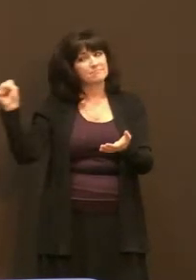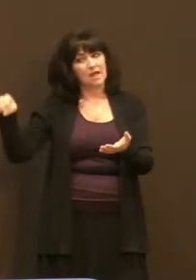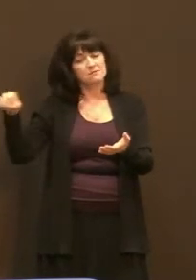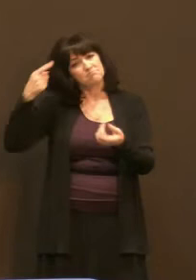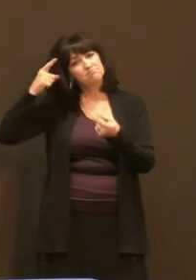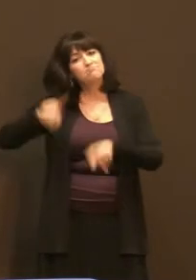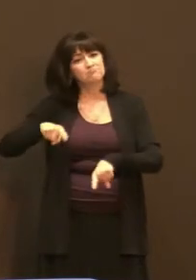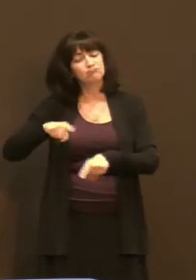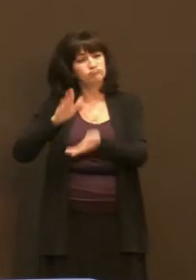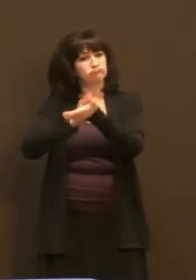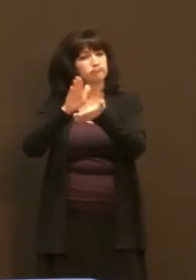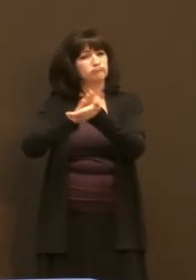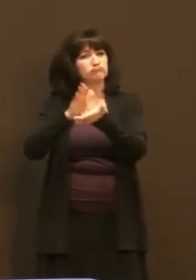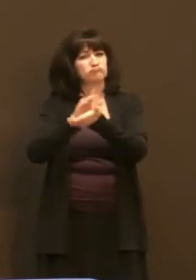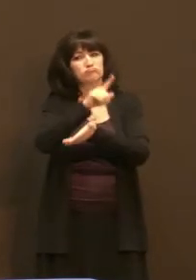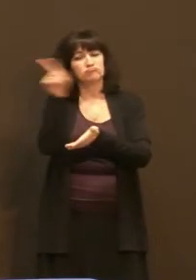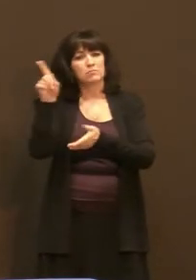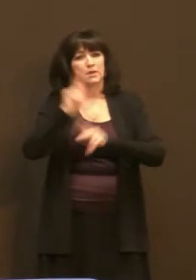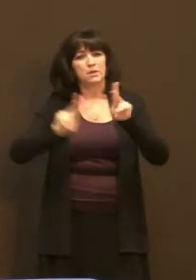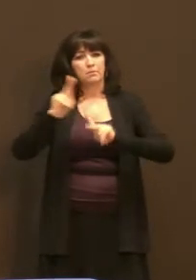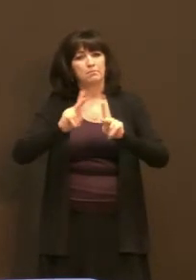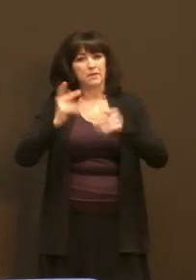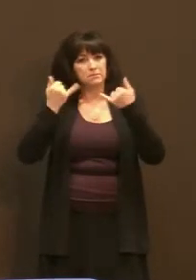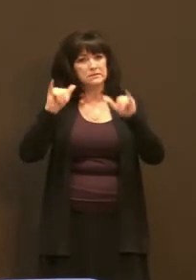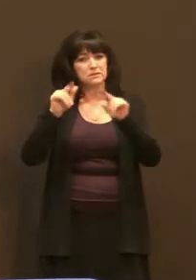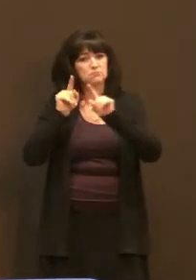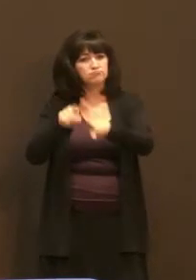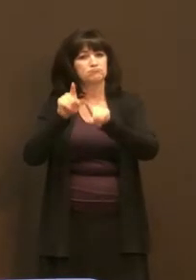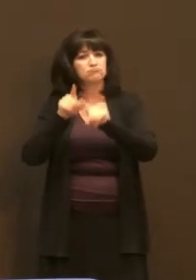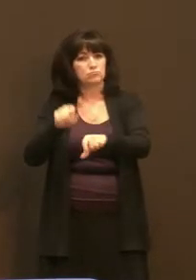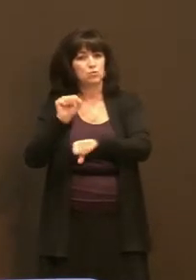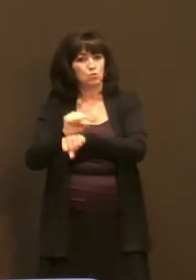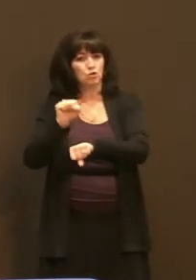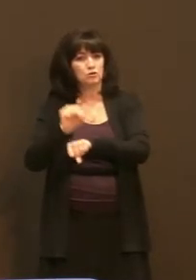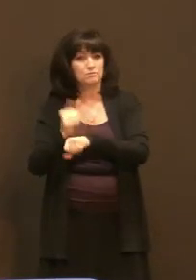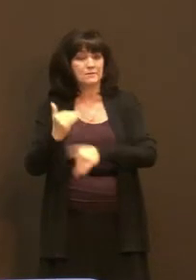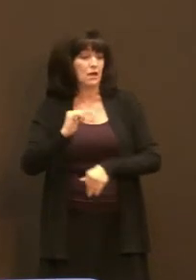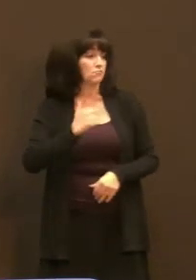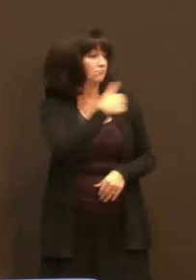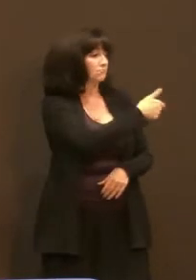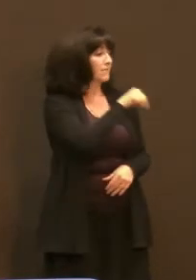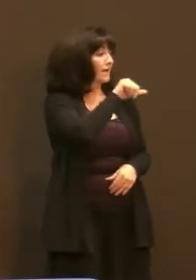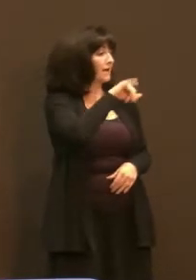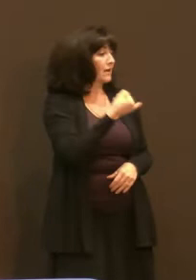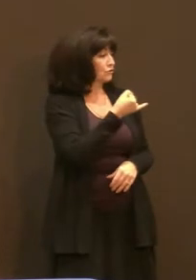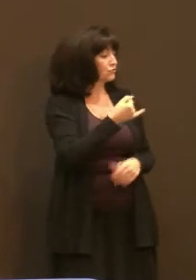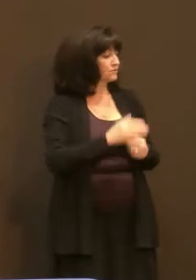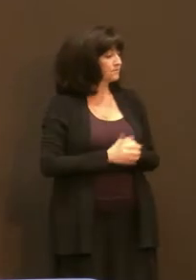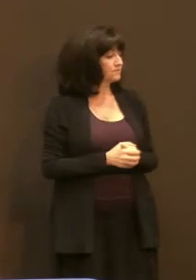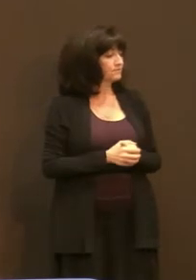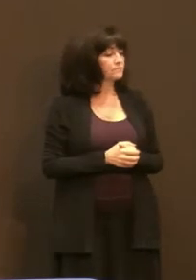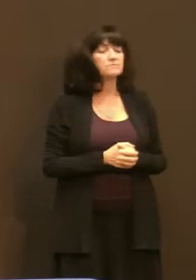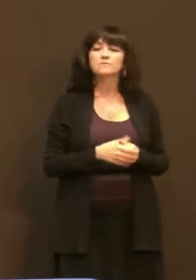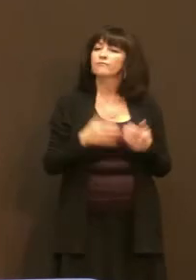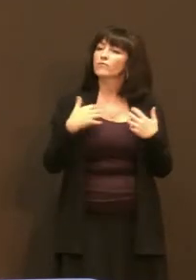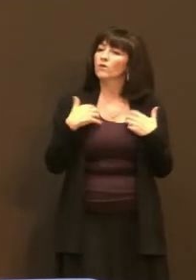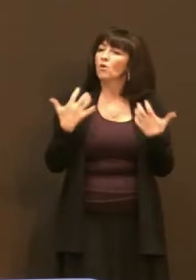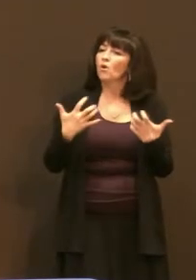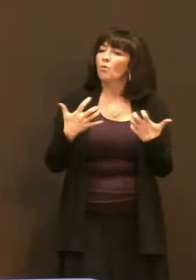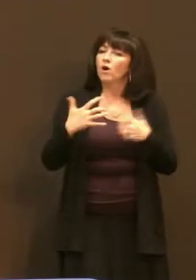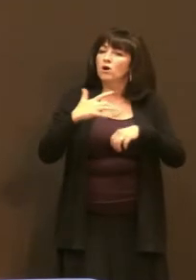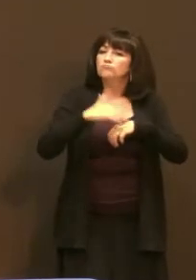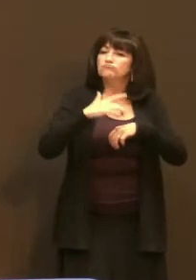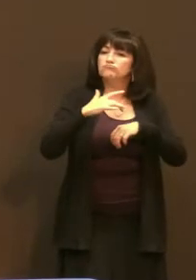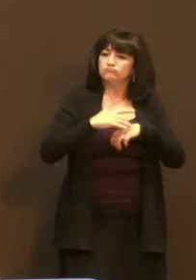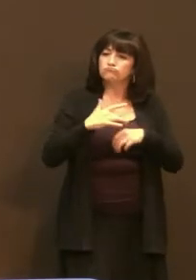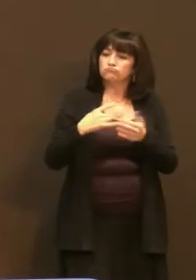and the work that they are doing on a day-to-day basis. AJ? Thank you, sir. Just to touch a little bit more on the projections, the governor opened